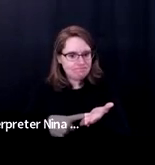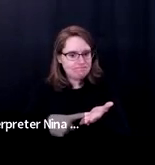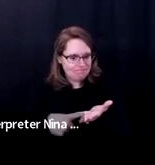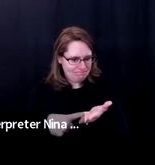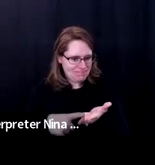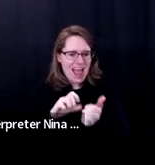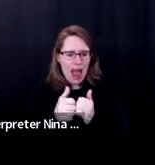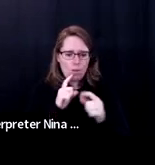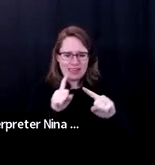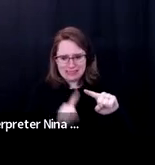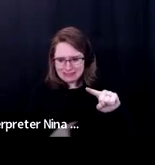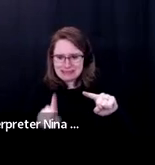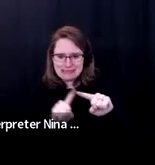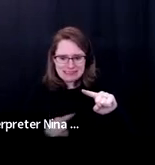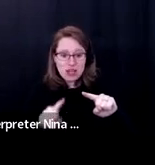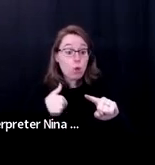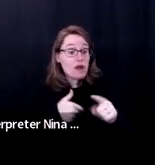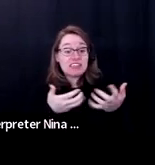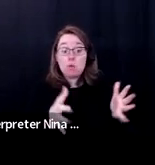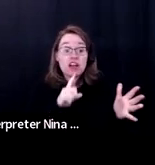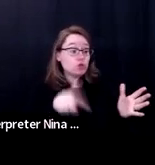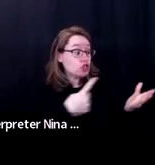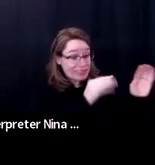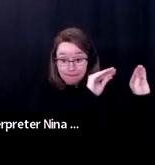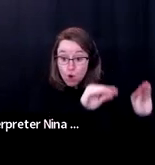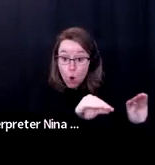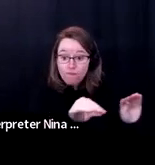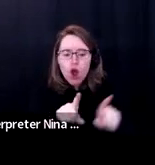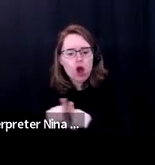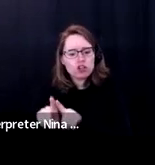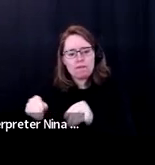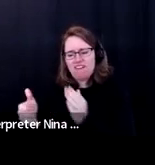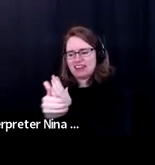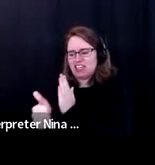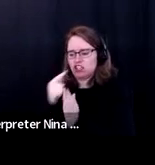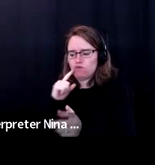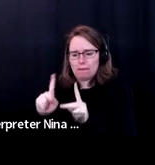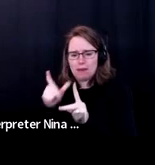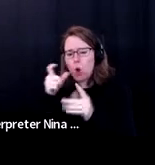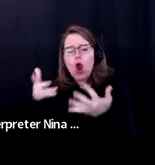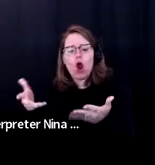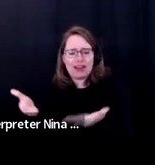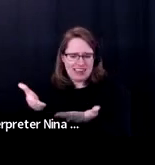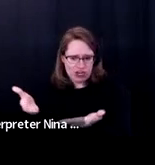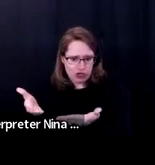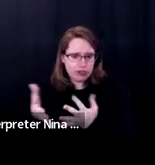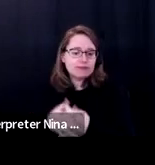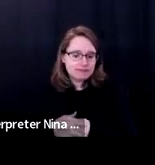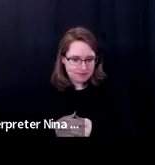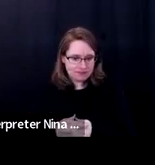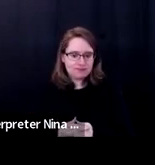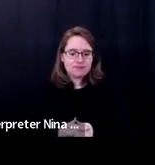So we didn't want it to just be influx, but that upskilling also was maybe where it blends.